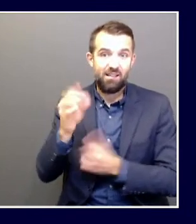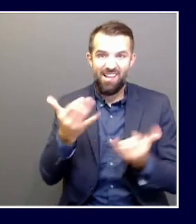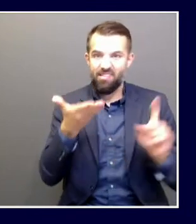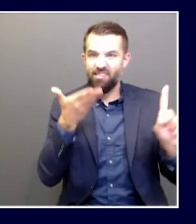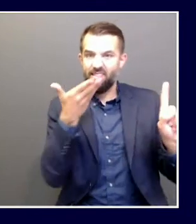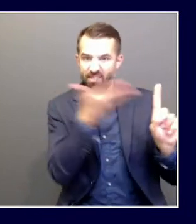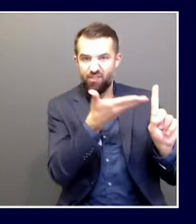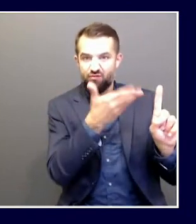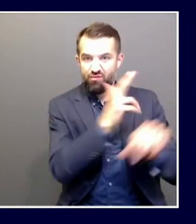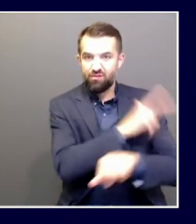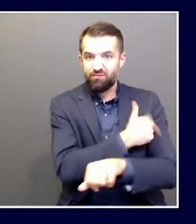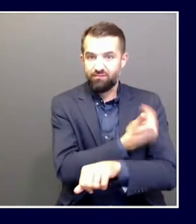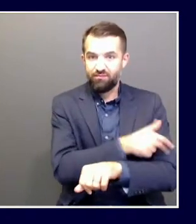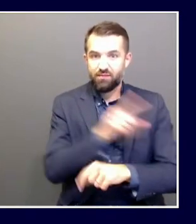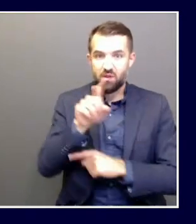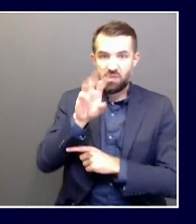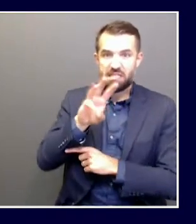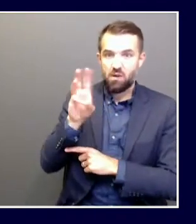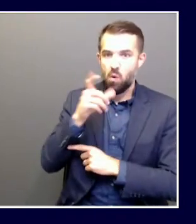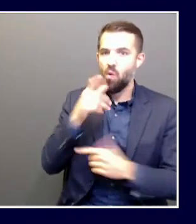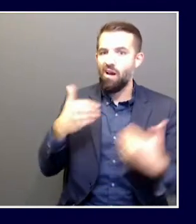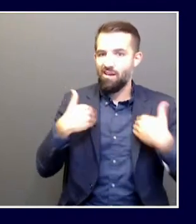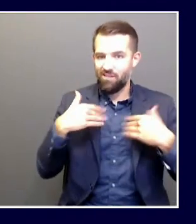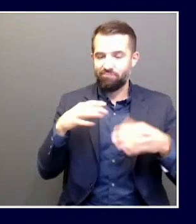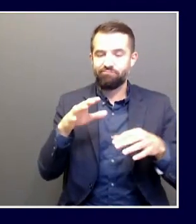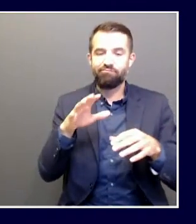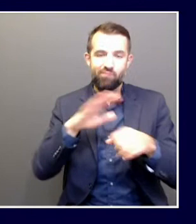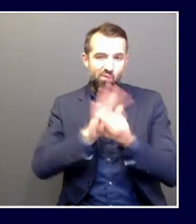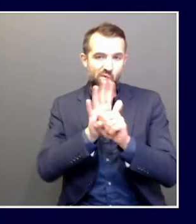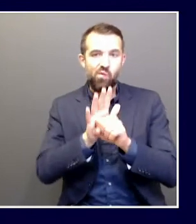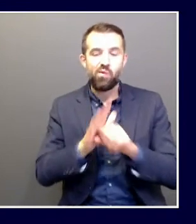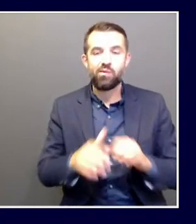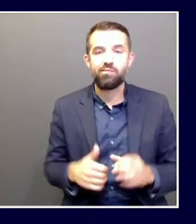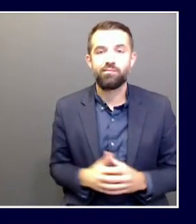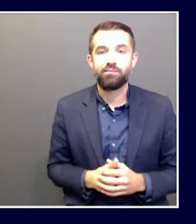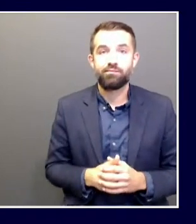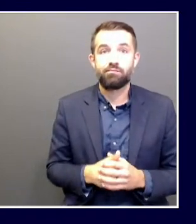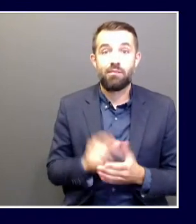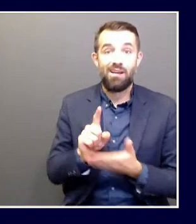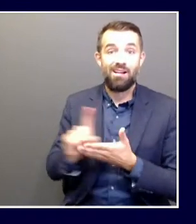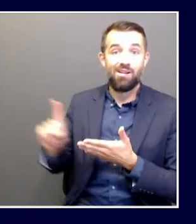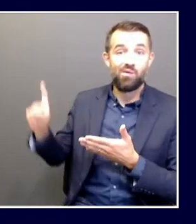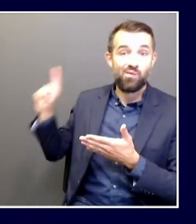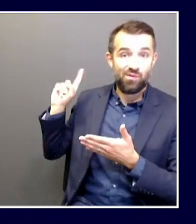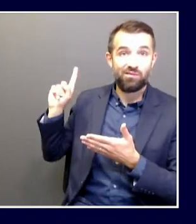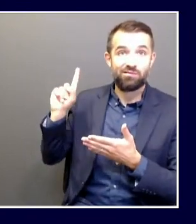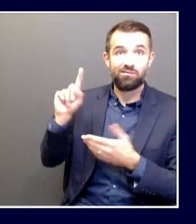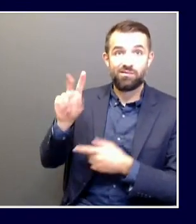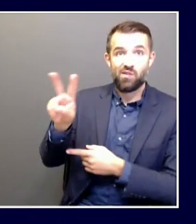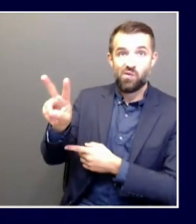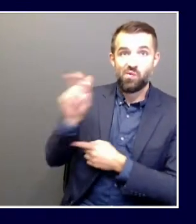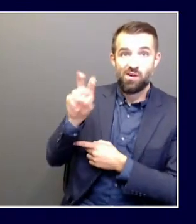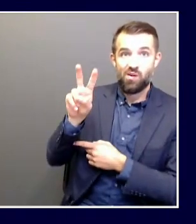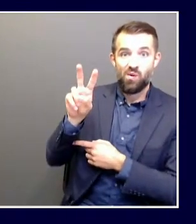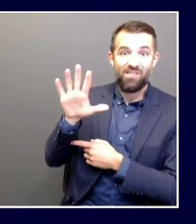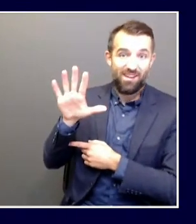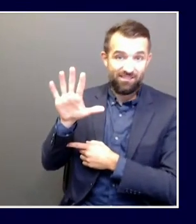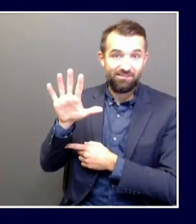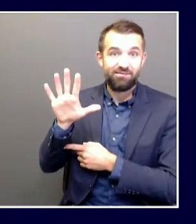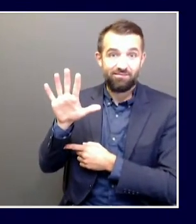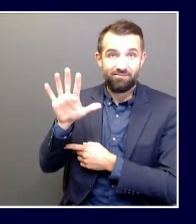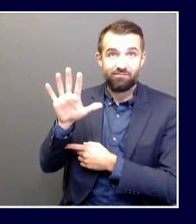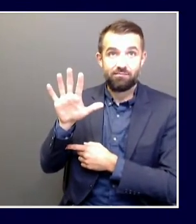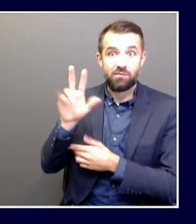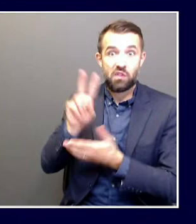Maine. 1 week ago, that number stood at 225, and 2 weeks ago, it stood